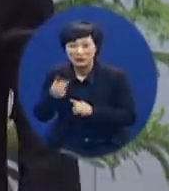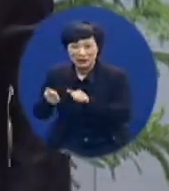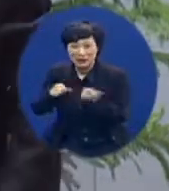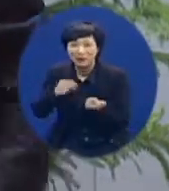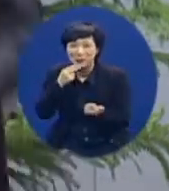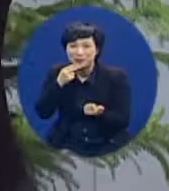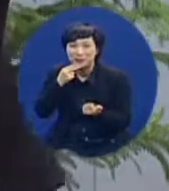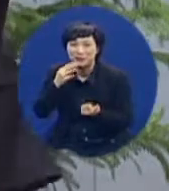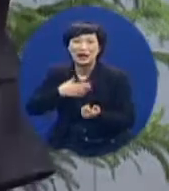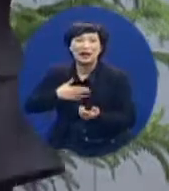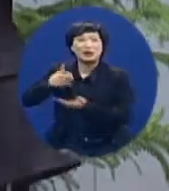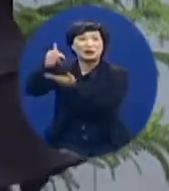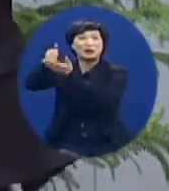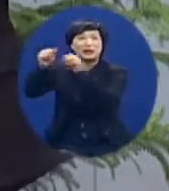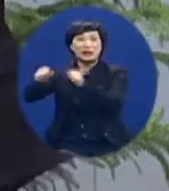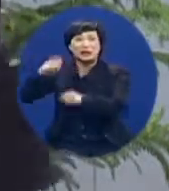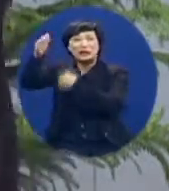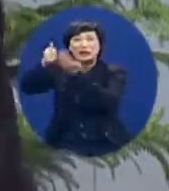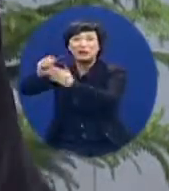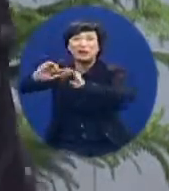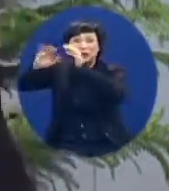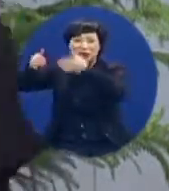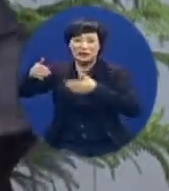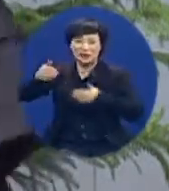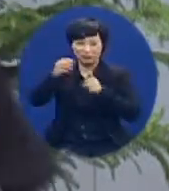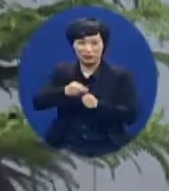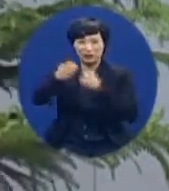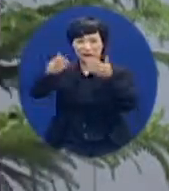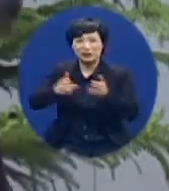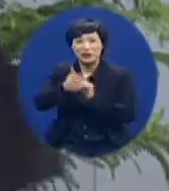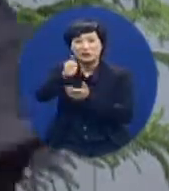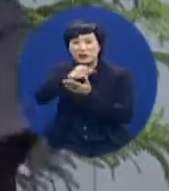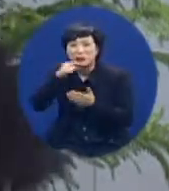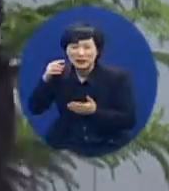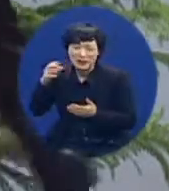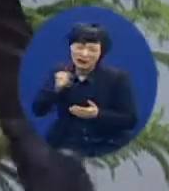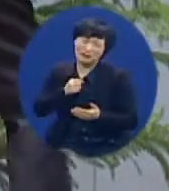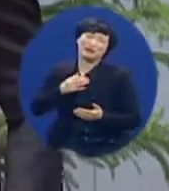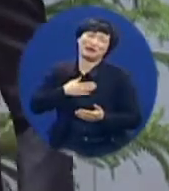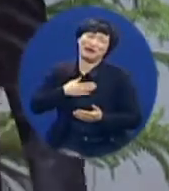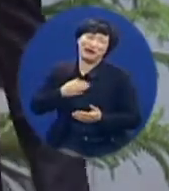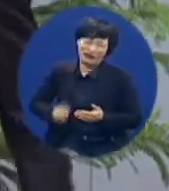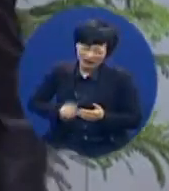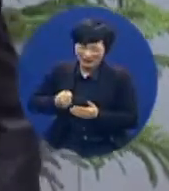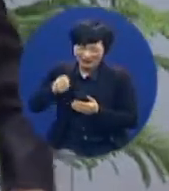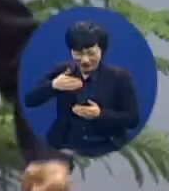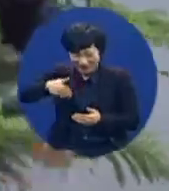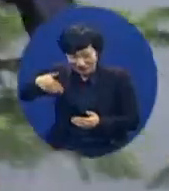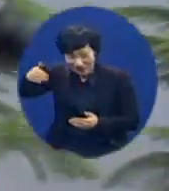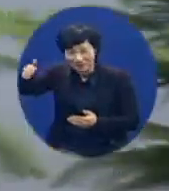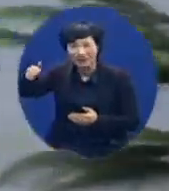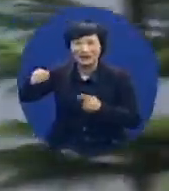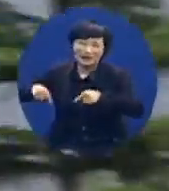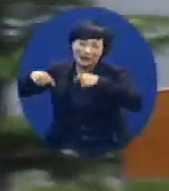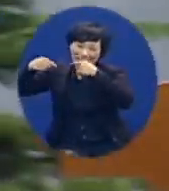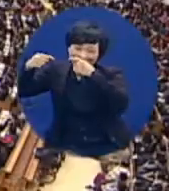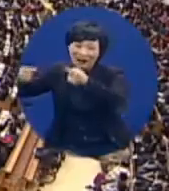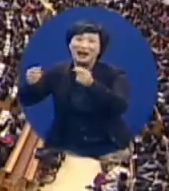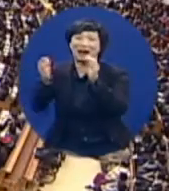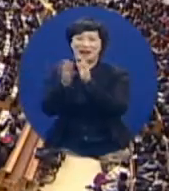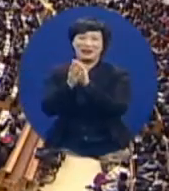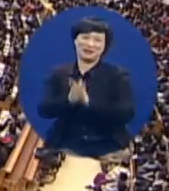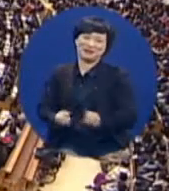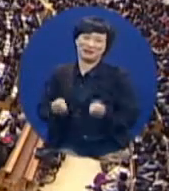where the Lord is, and there will be no more death, mourning, crying, or pain.